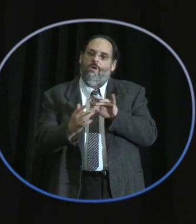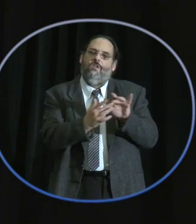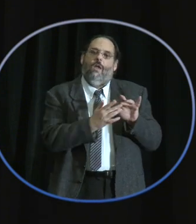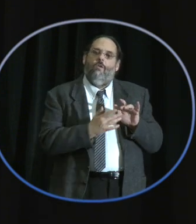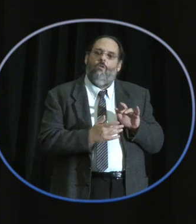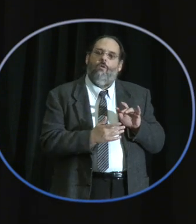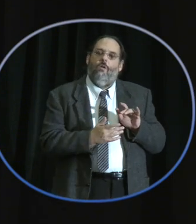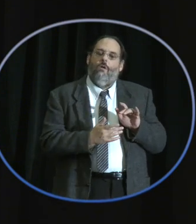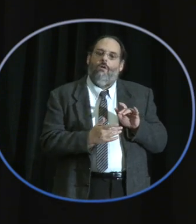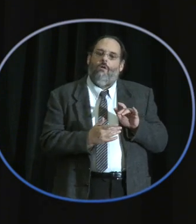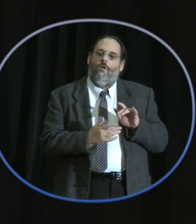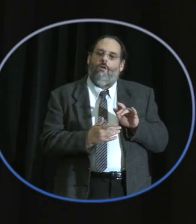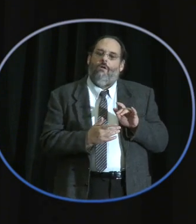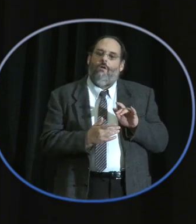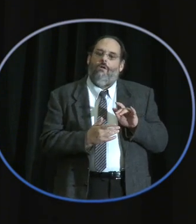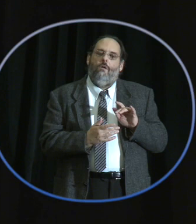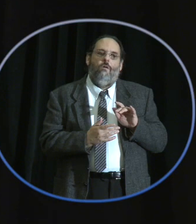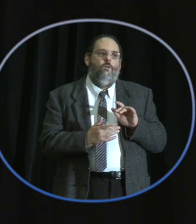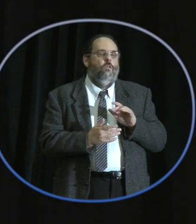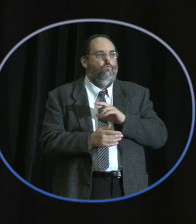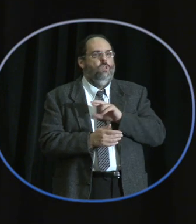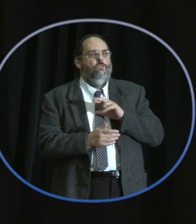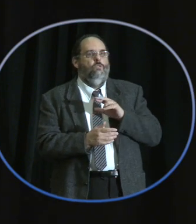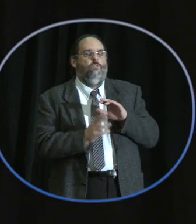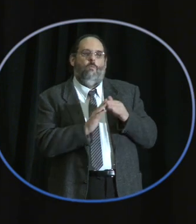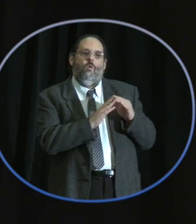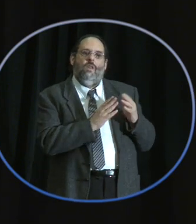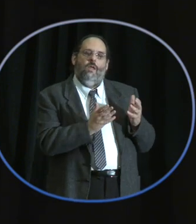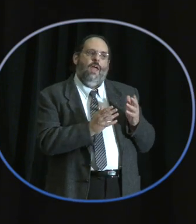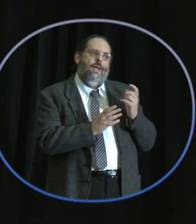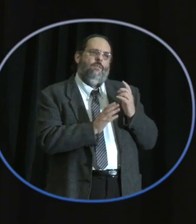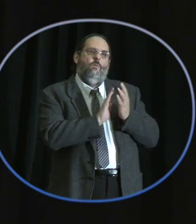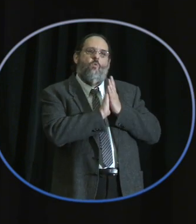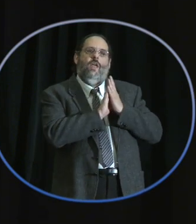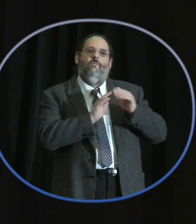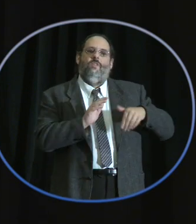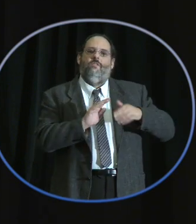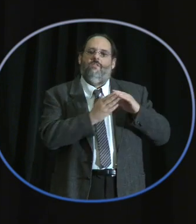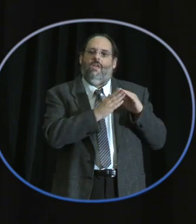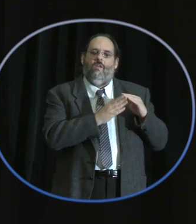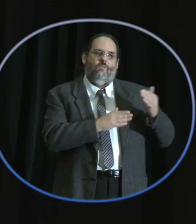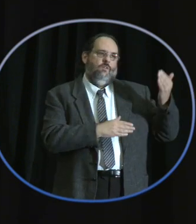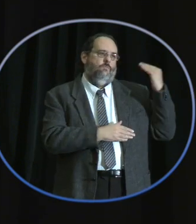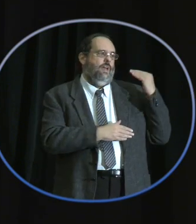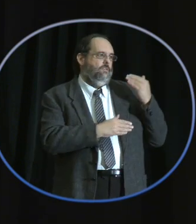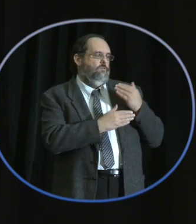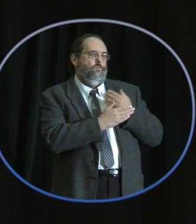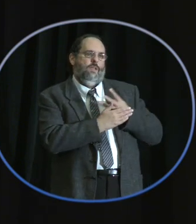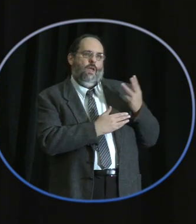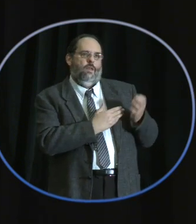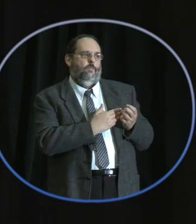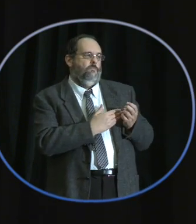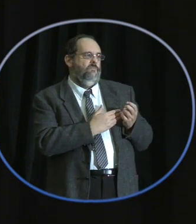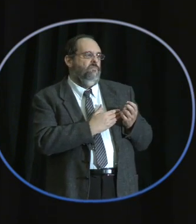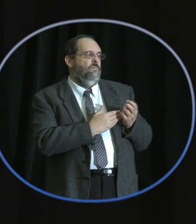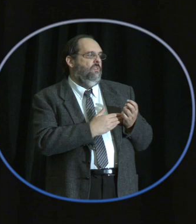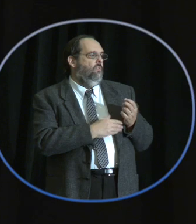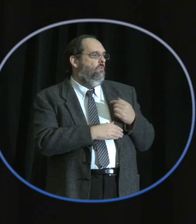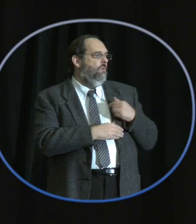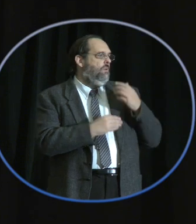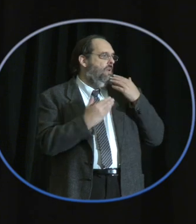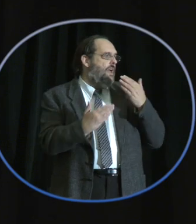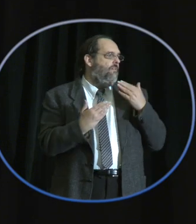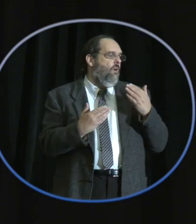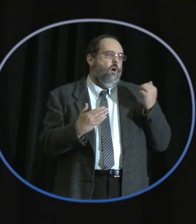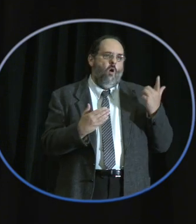to the religious community and asked them to pray for the city over the course of the weekend. And we are so thankful